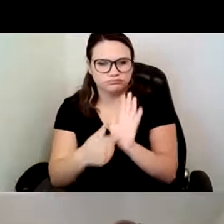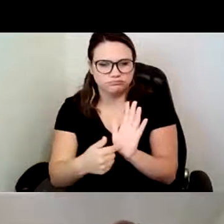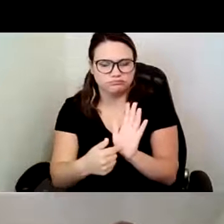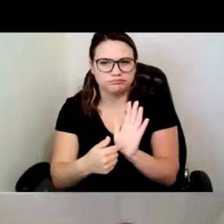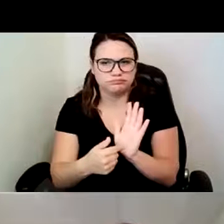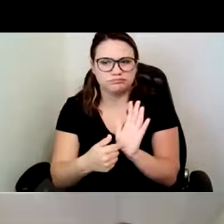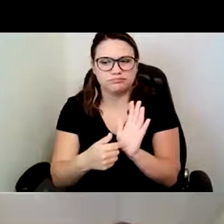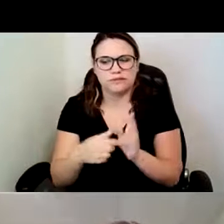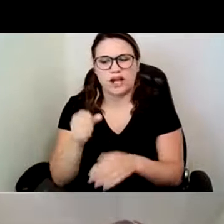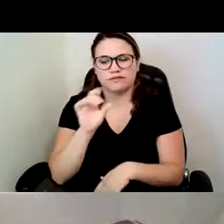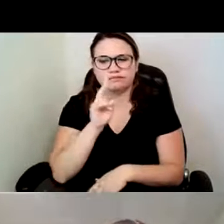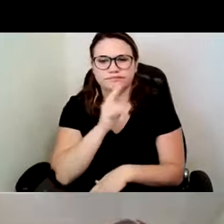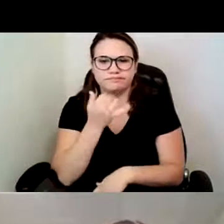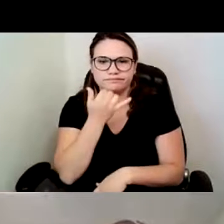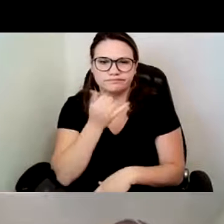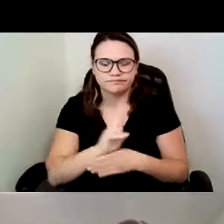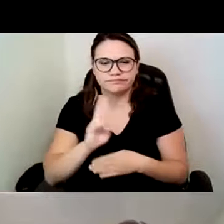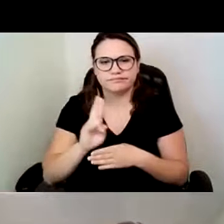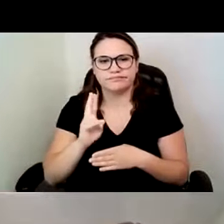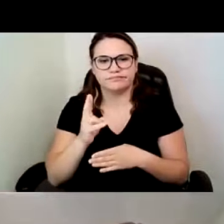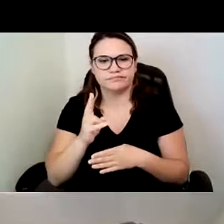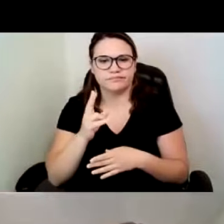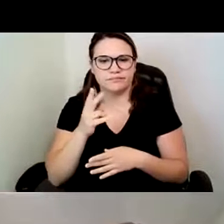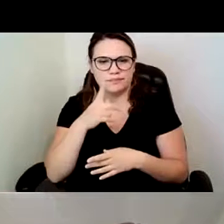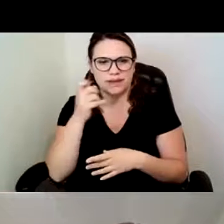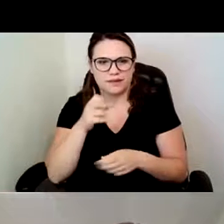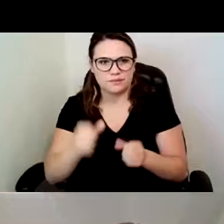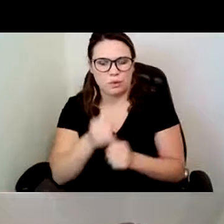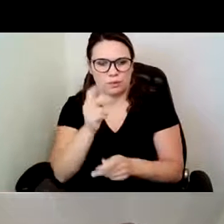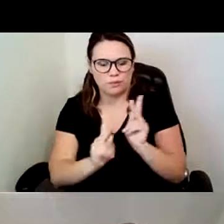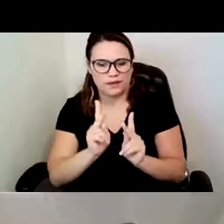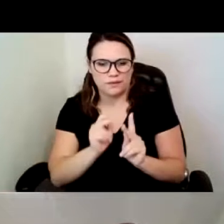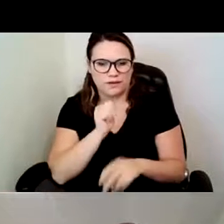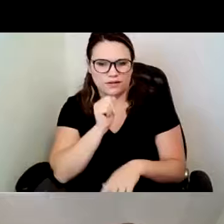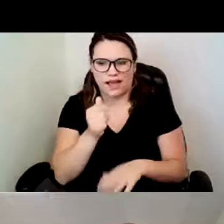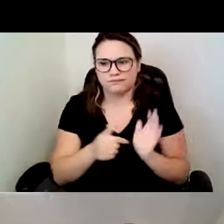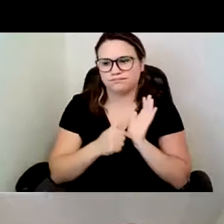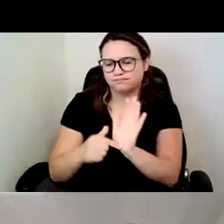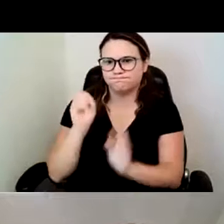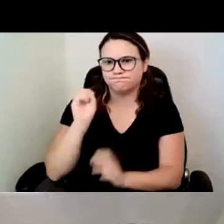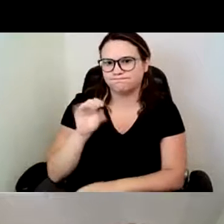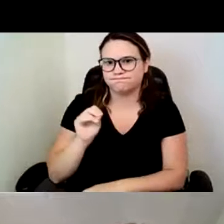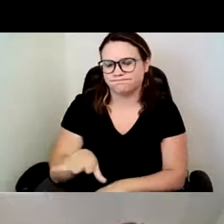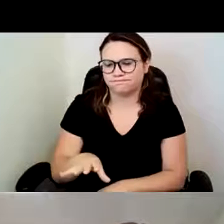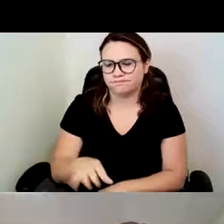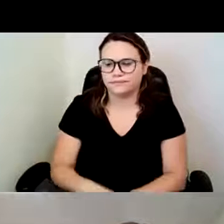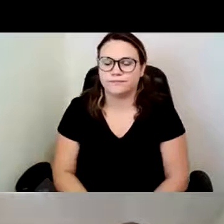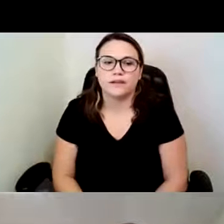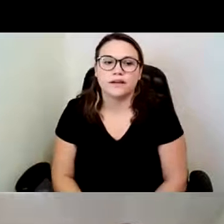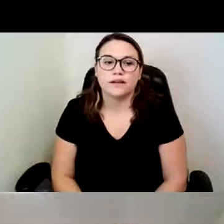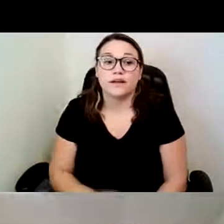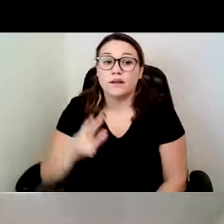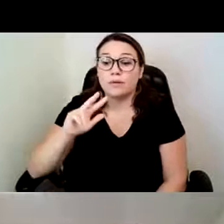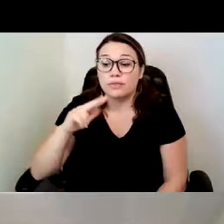because most people aren't very forthcoming with that information. So third question, what were some